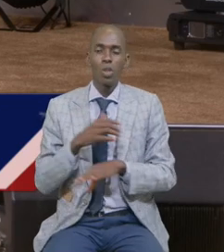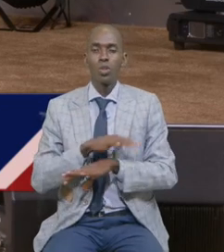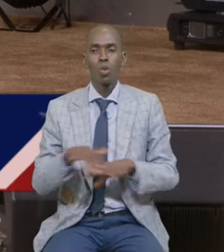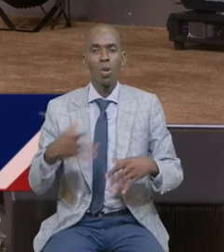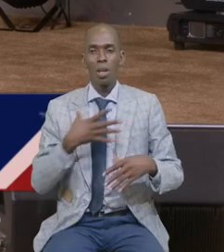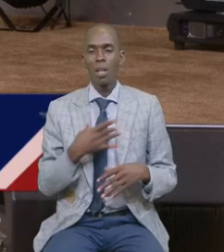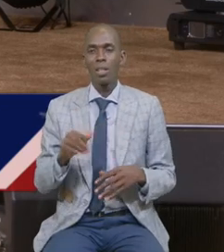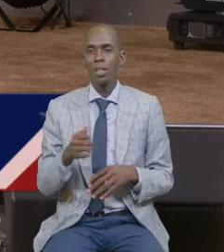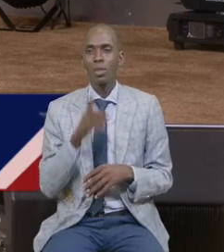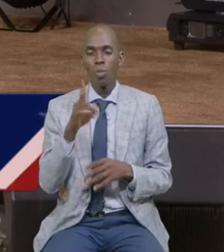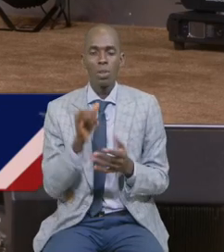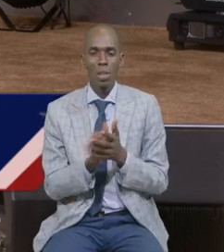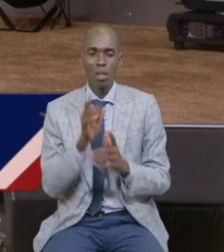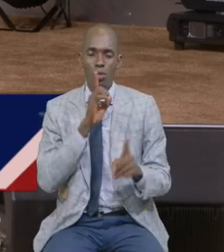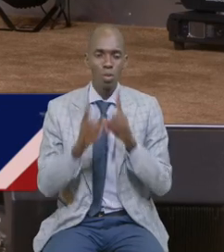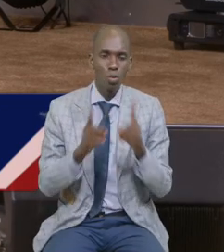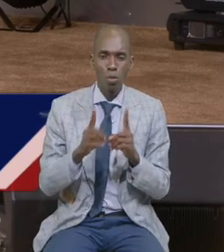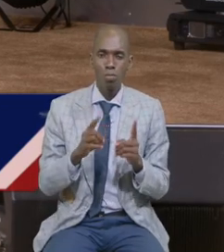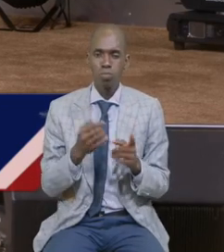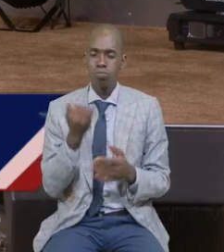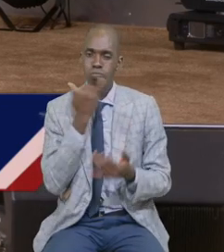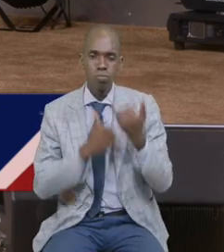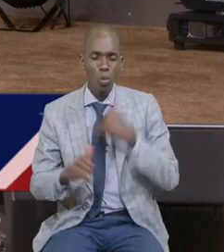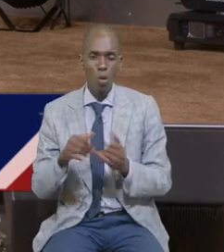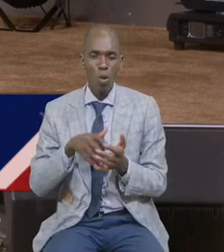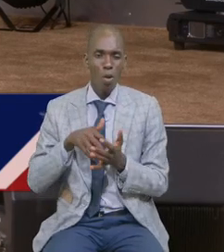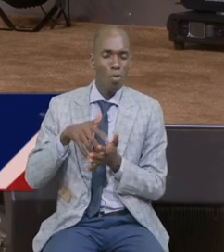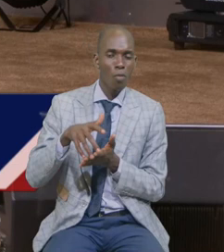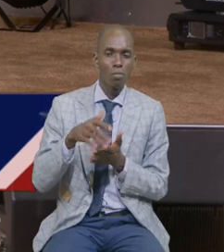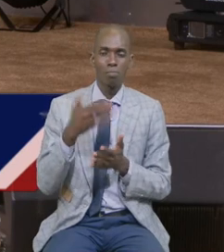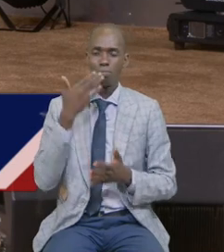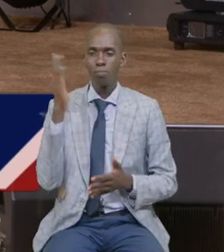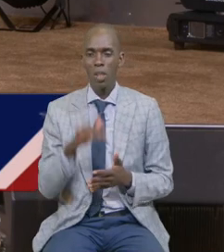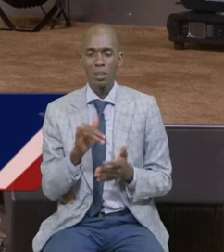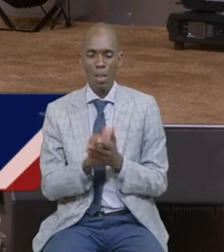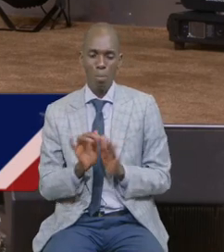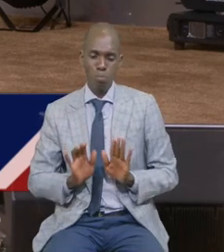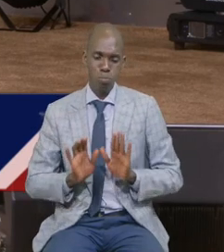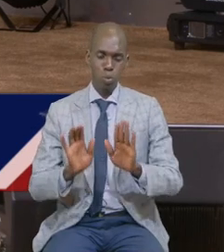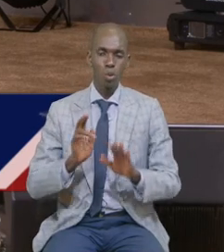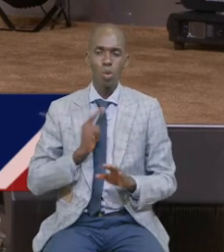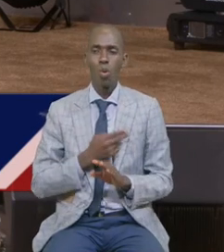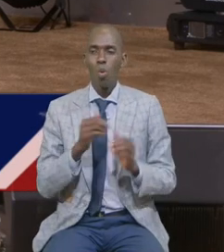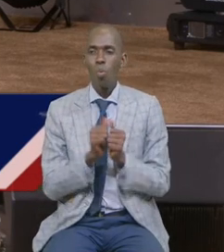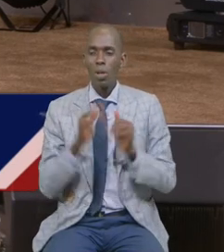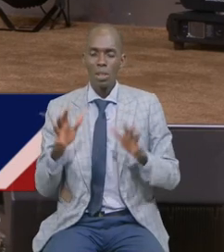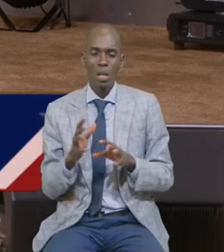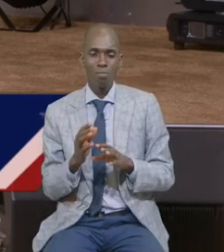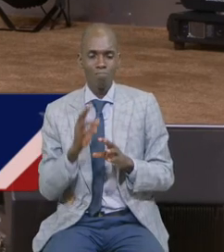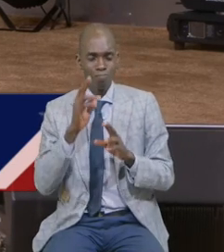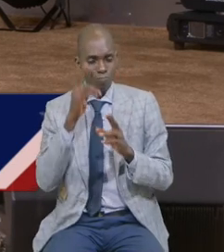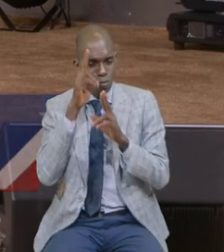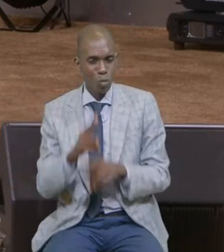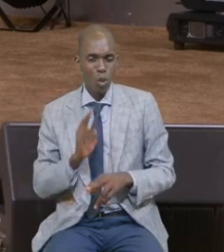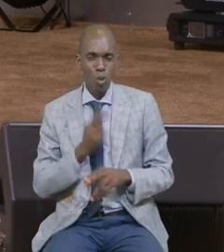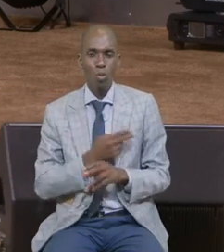talks rough, that acts rough, that pushes us, that doesn't even take care. You're going to injure